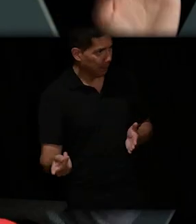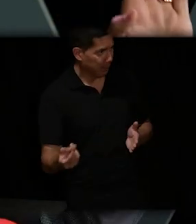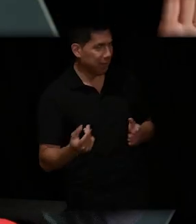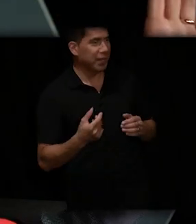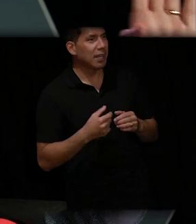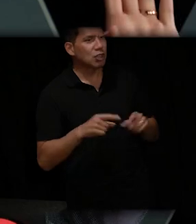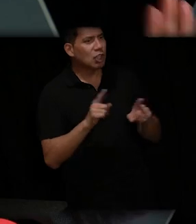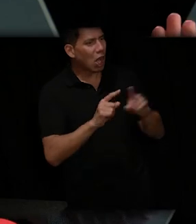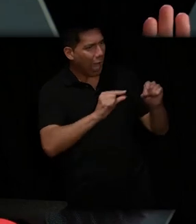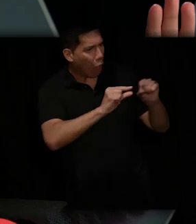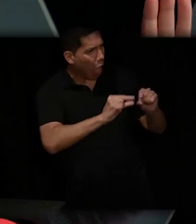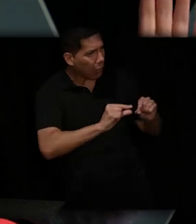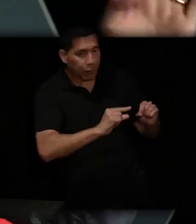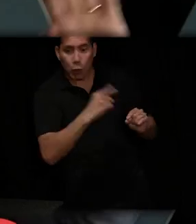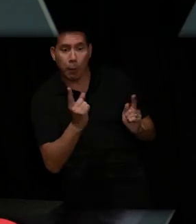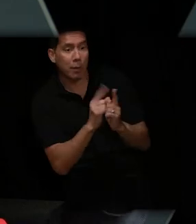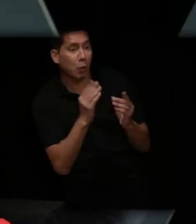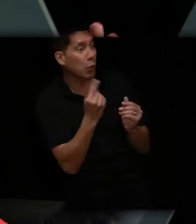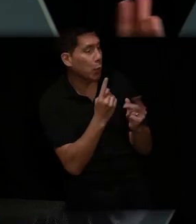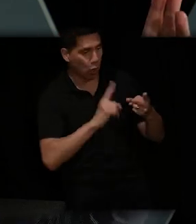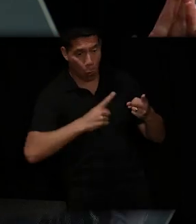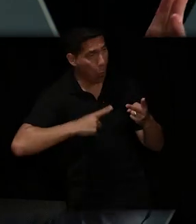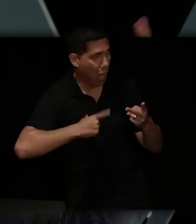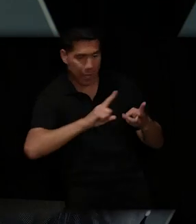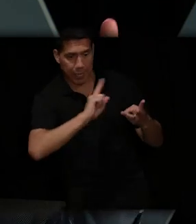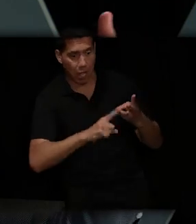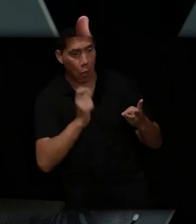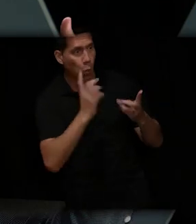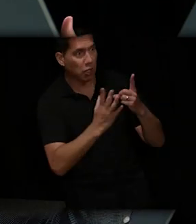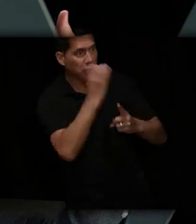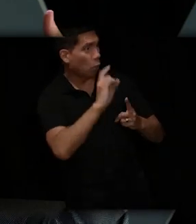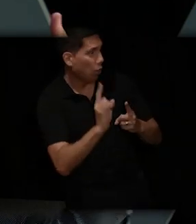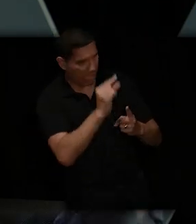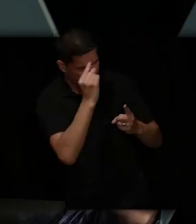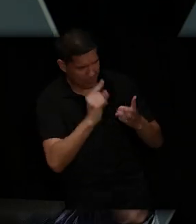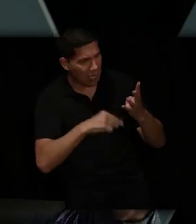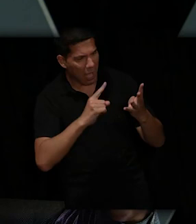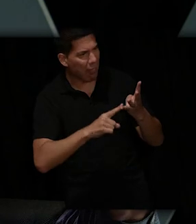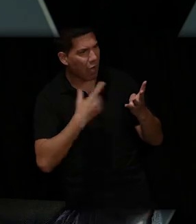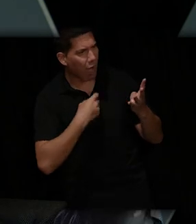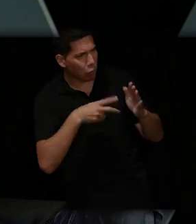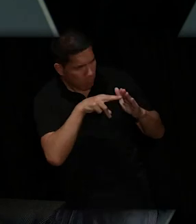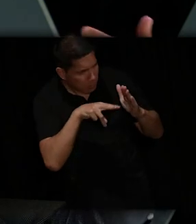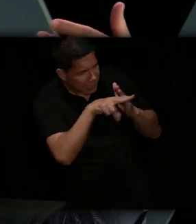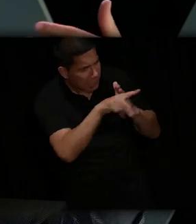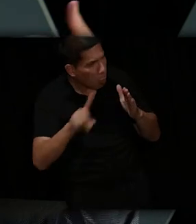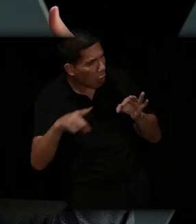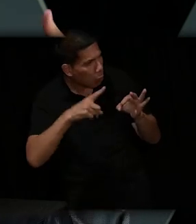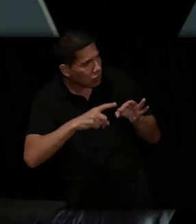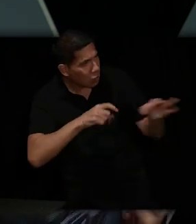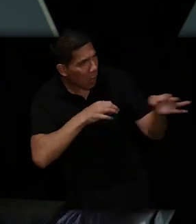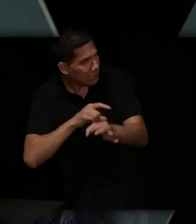outlining who you're meeting with, why you're meeting with them, what we hope to get out of this. And then I had to predict what questions he would get asked and